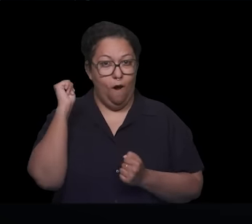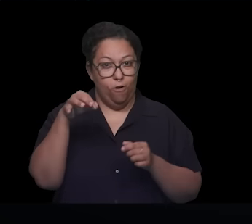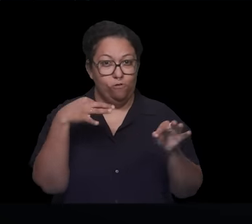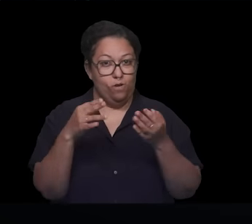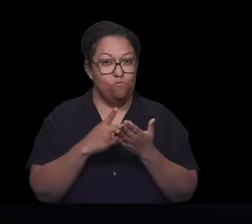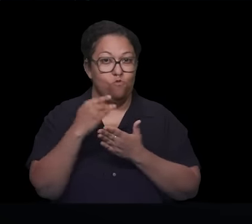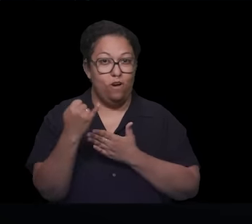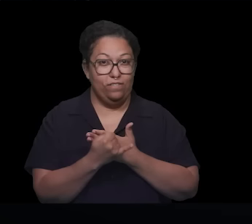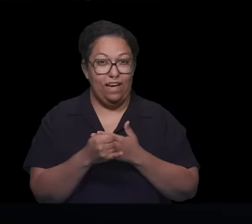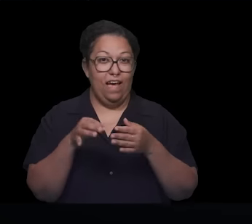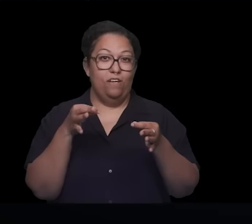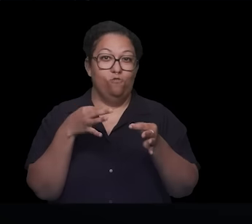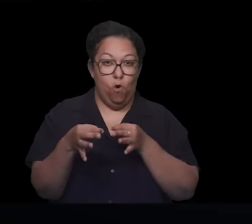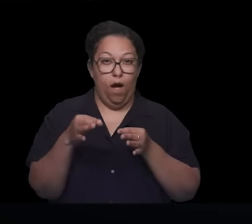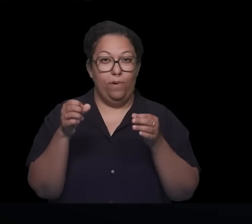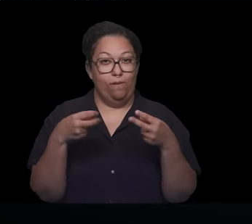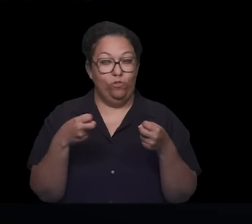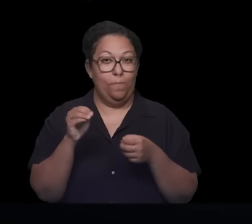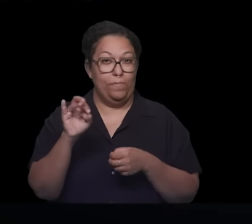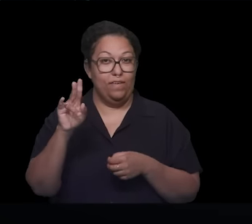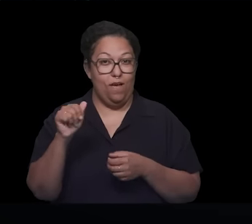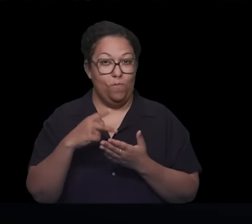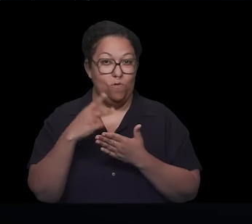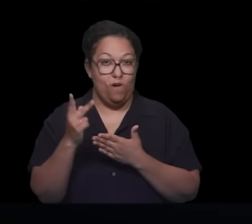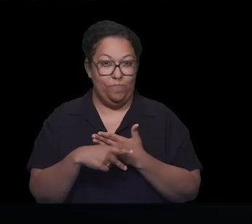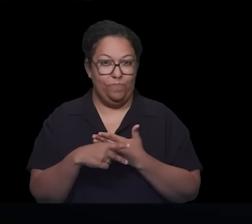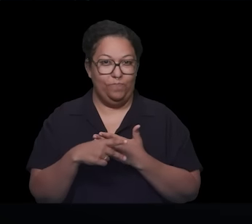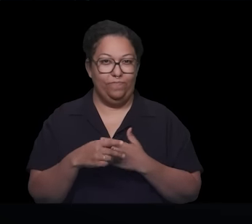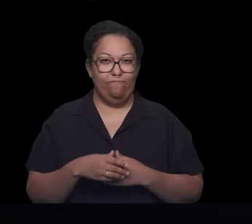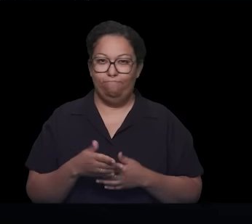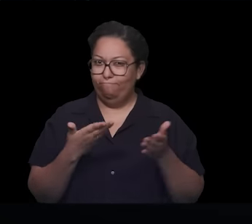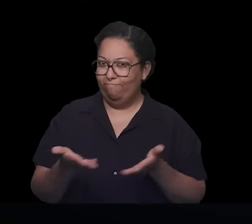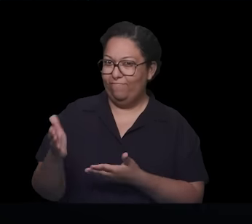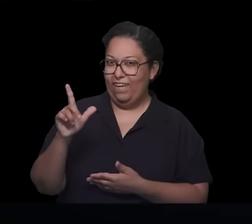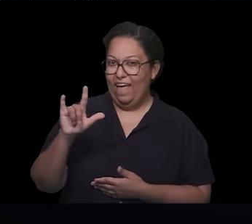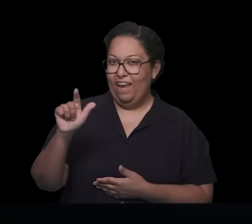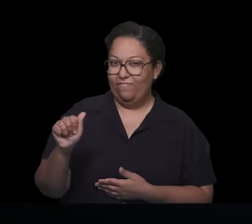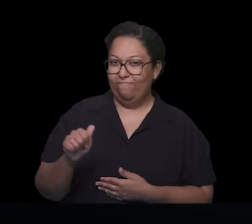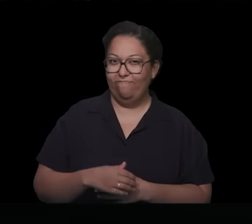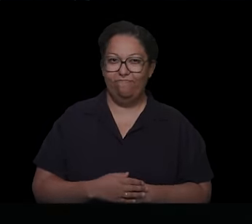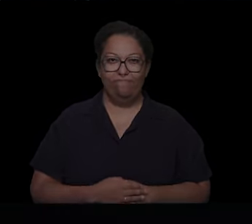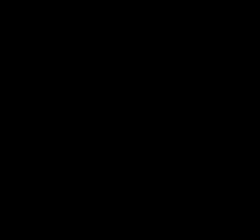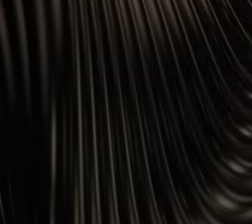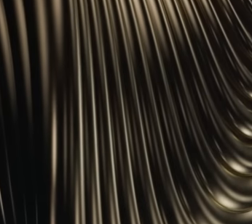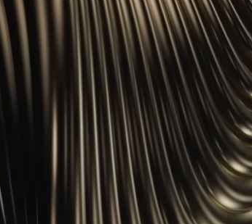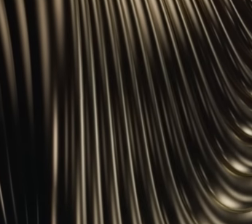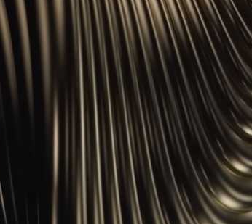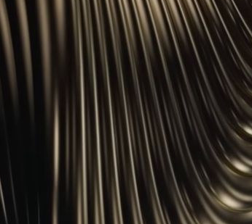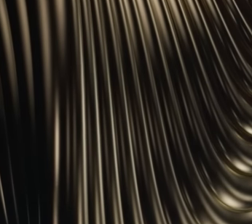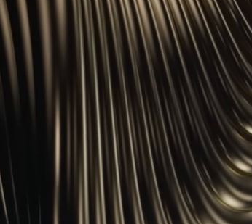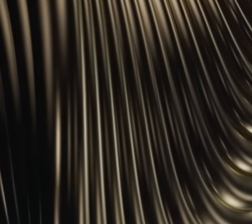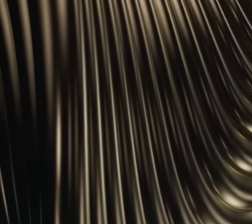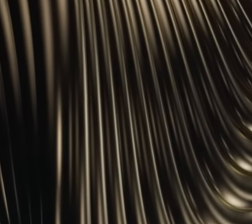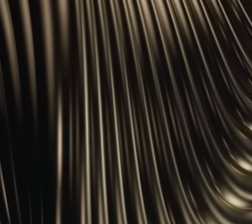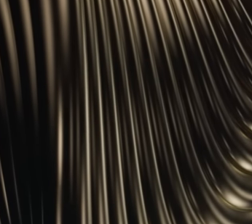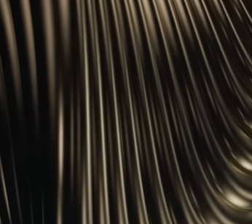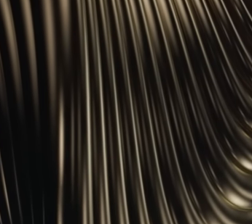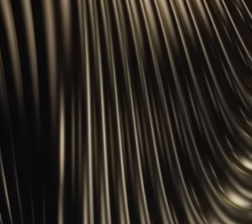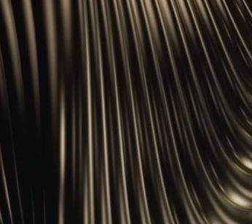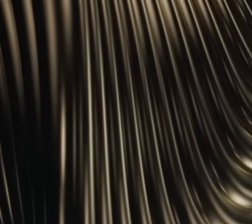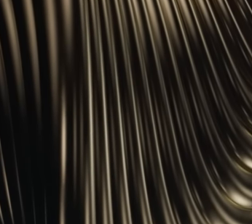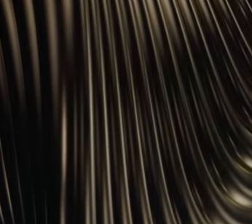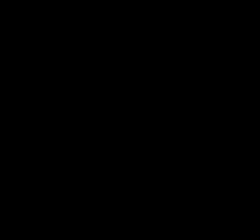Audio Description Project and the Described and Captioned Media Program. Take it away, Lila. A young girl with long blonde hair. Grand